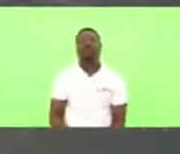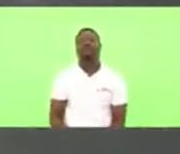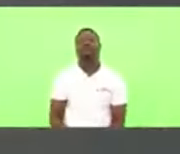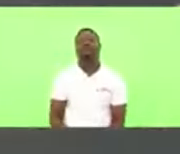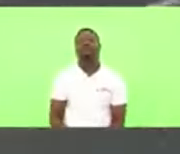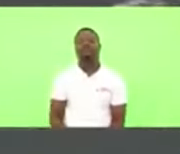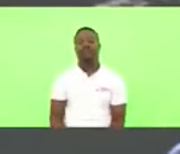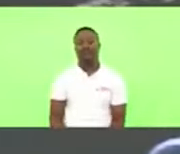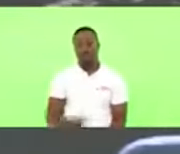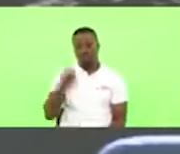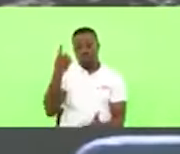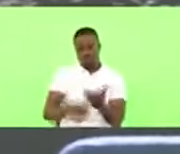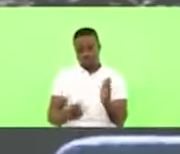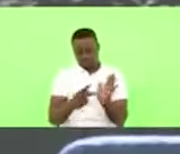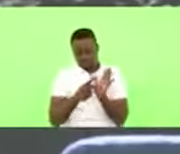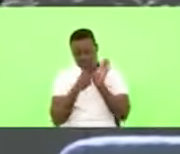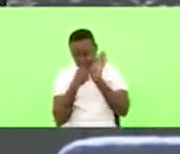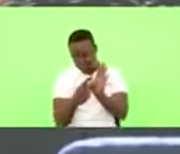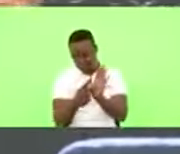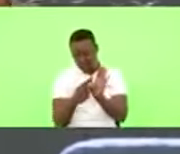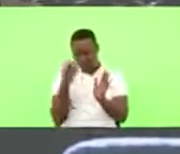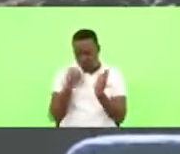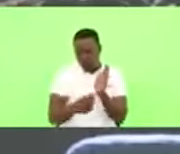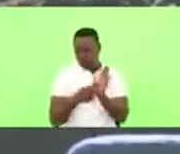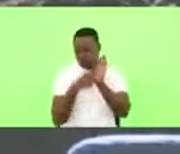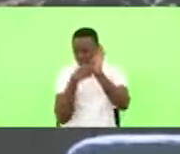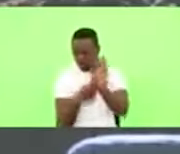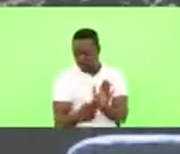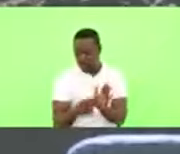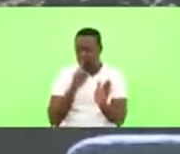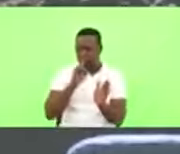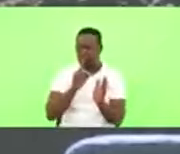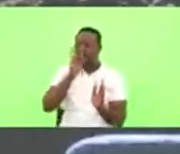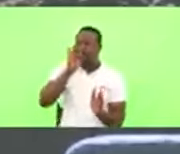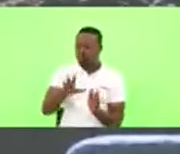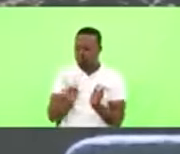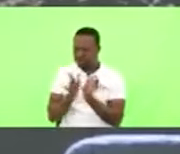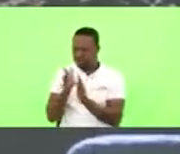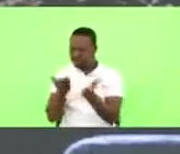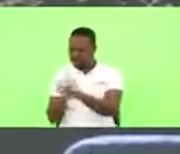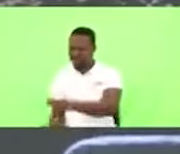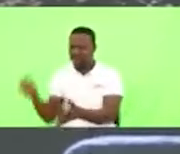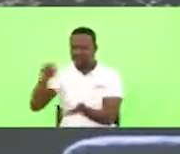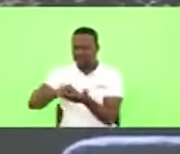The surest proof of the resurrection of Jesus Christ is you.